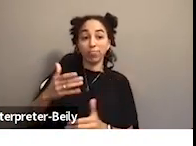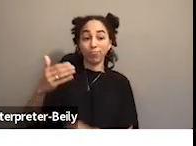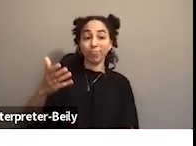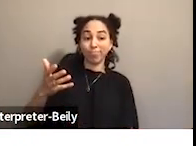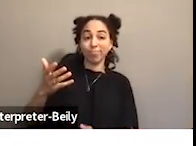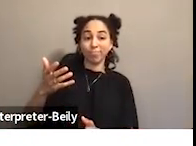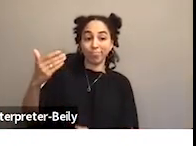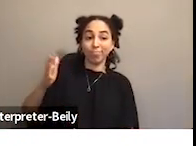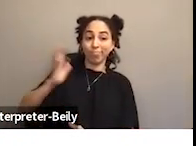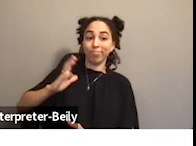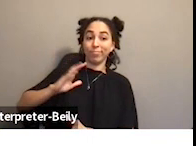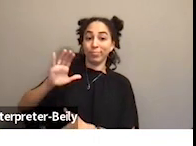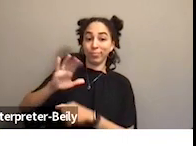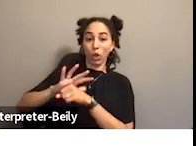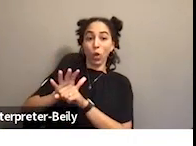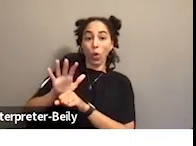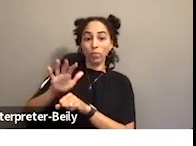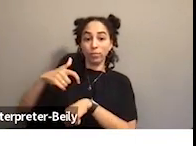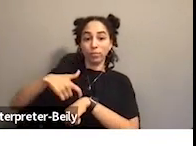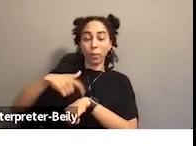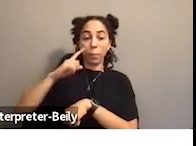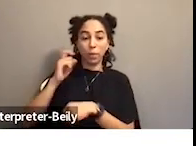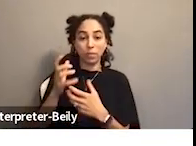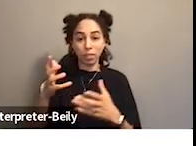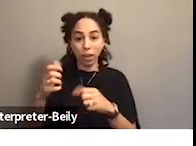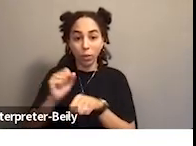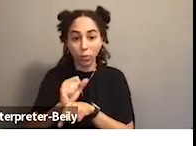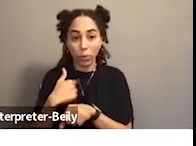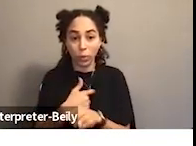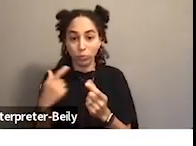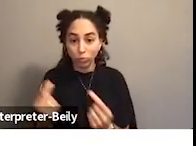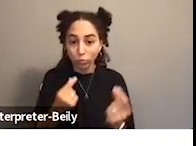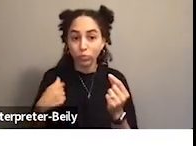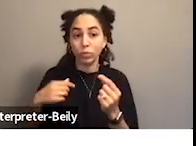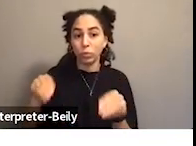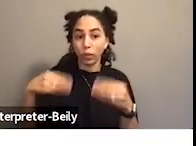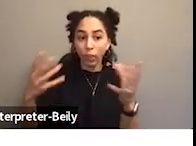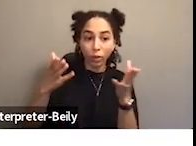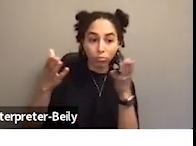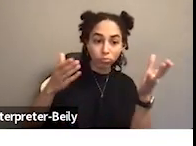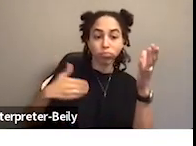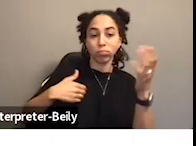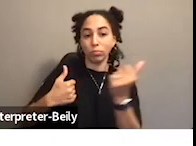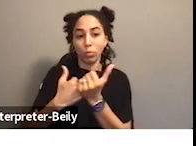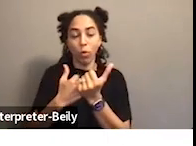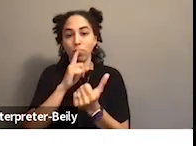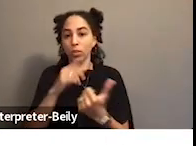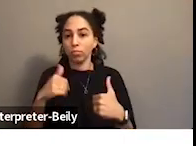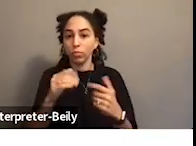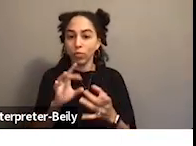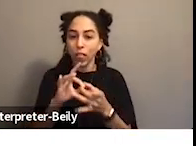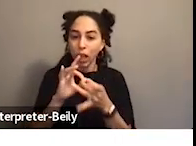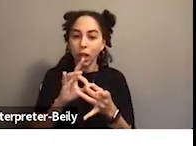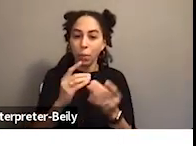to COVID, because a lot of the work that we started doing in provider and resources and support was really related